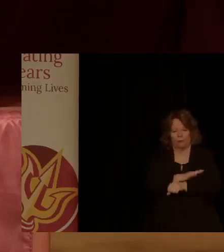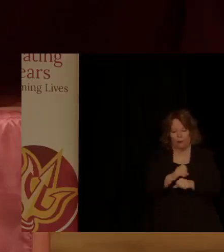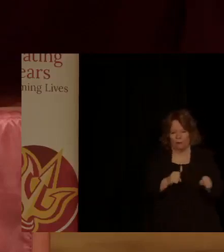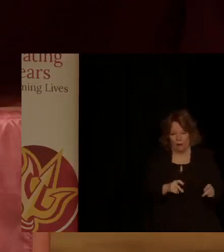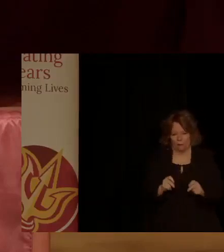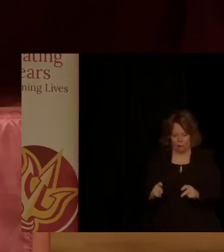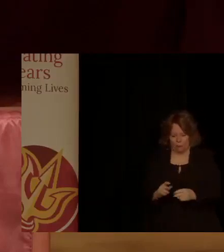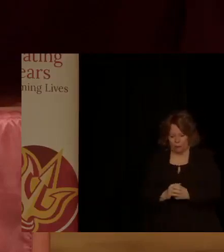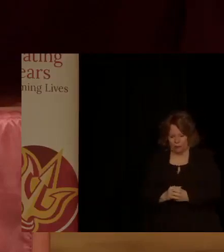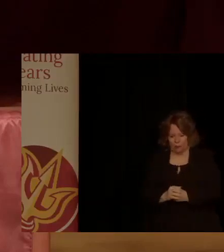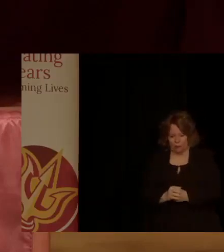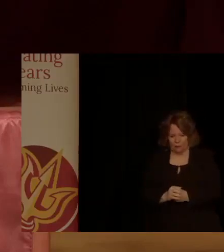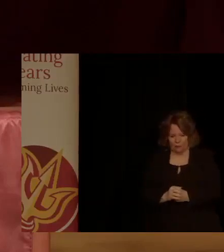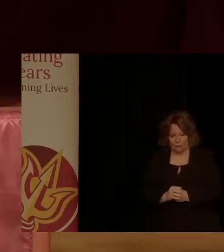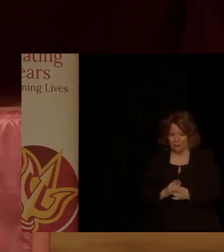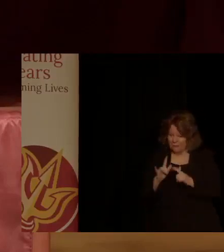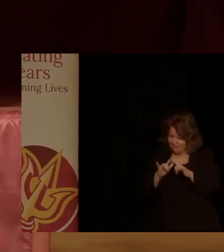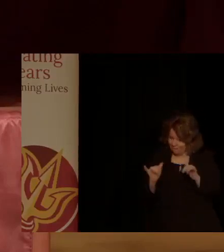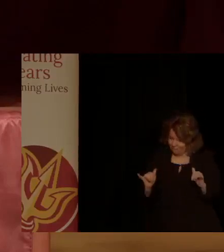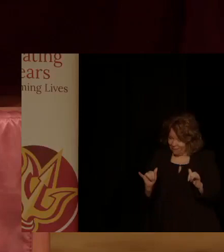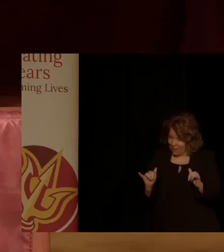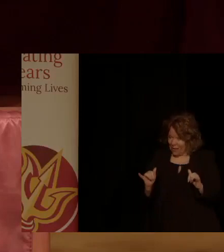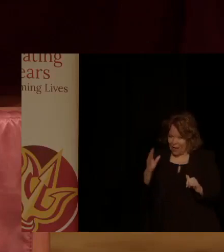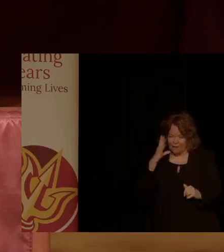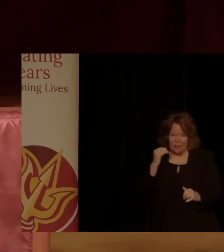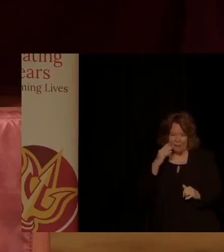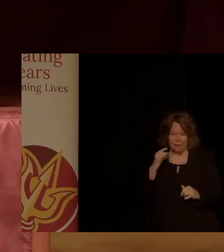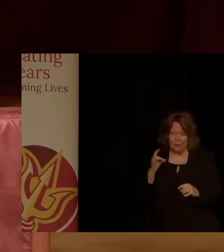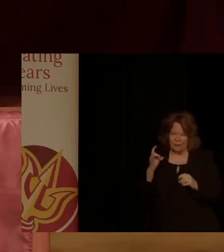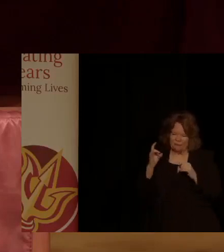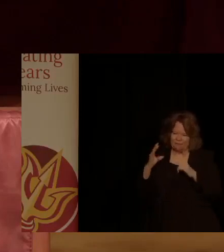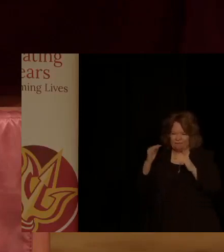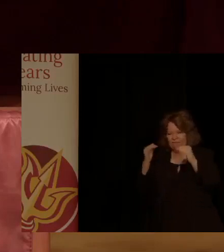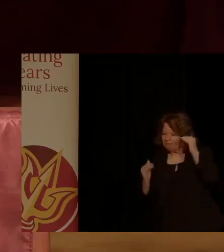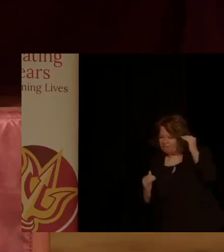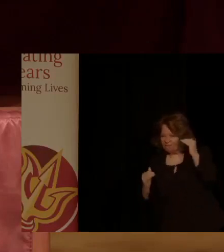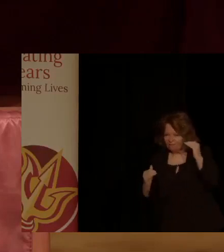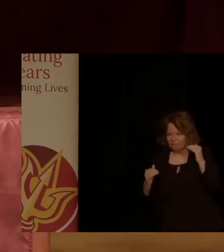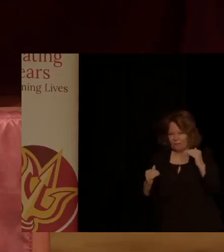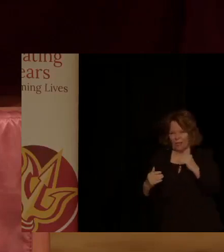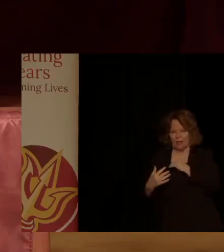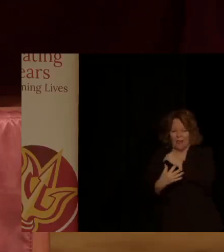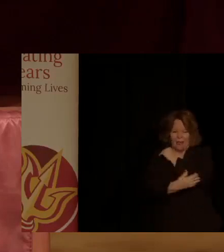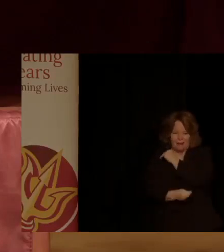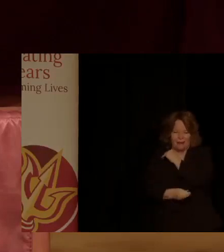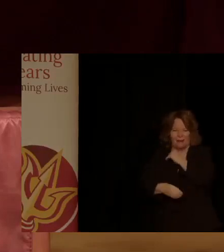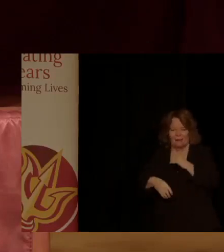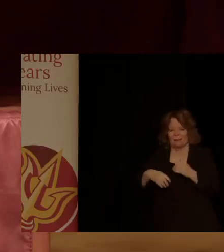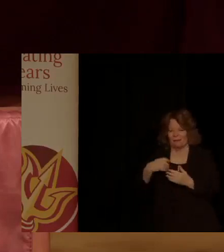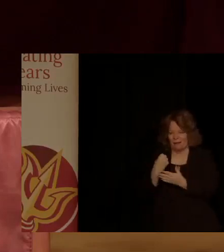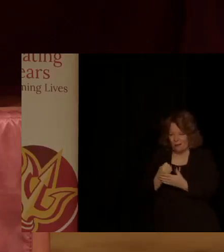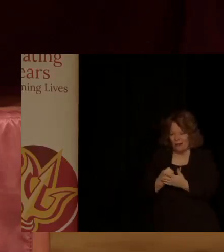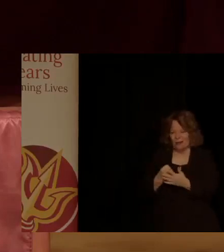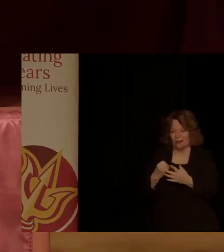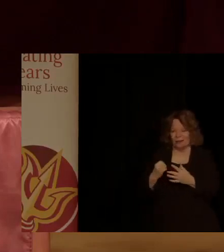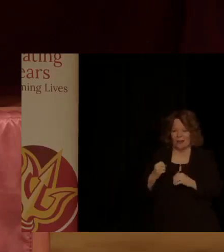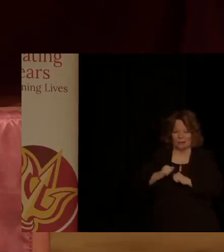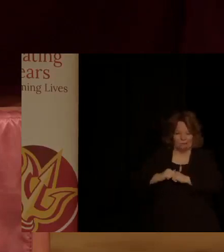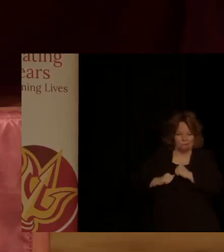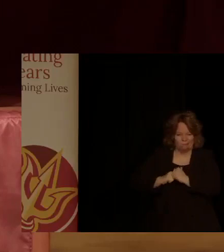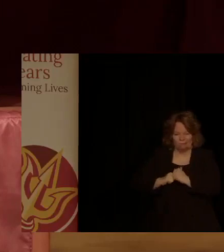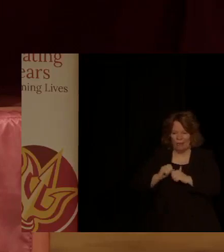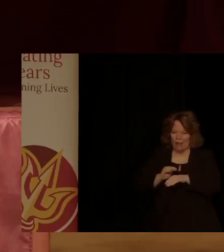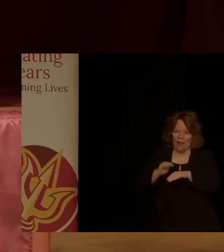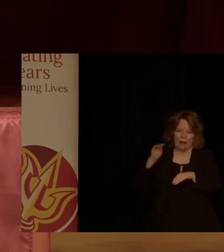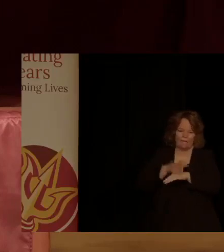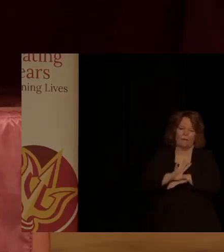However, I've also witnessed the persistent inequities in poverty, education, and infrastructure that continue to affect